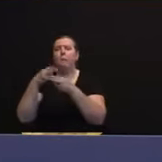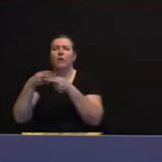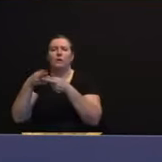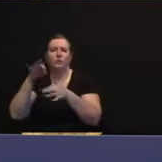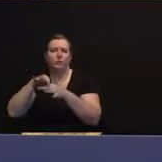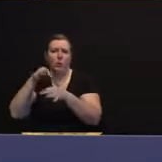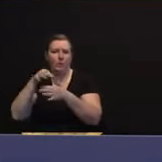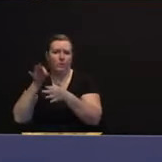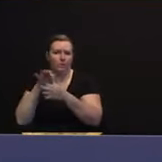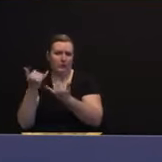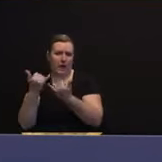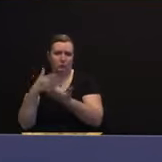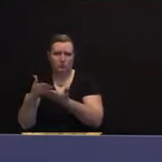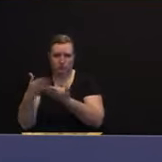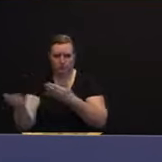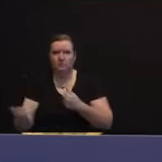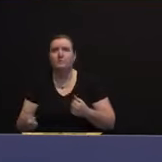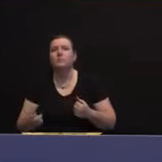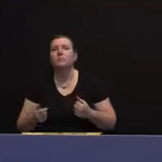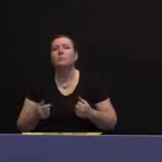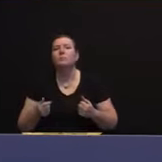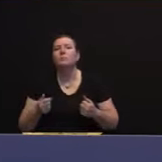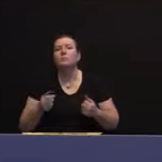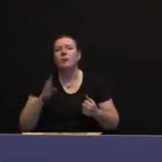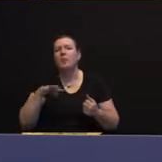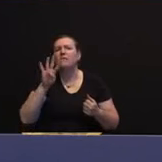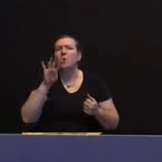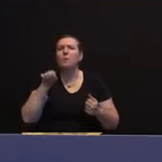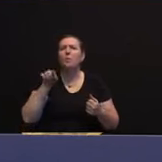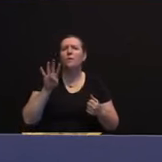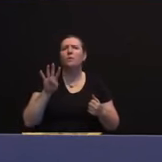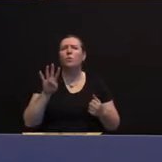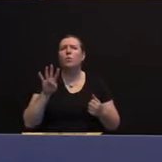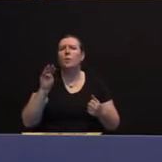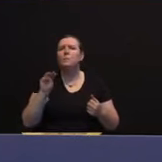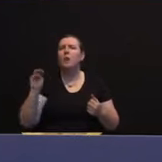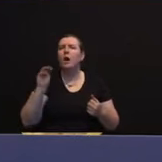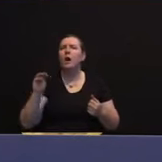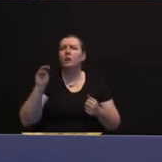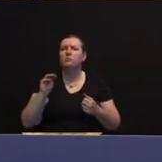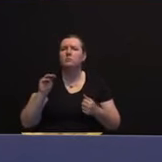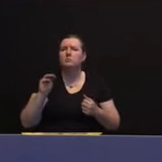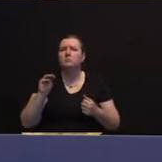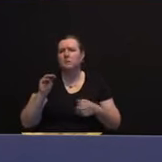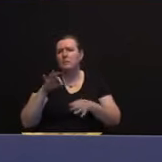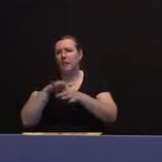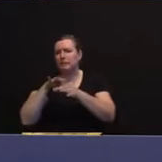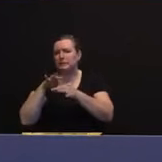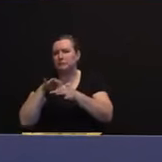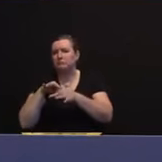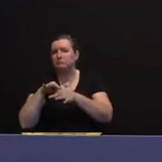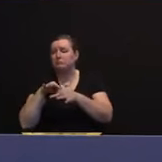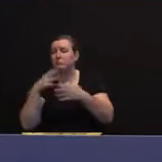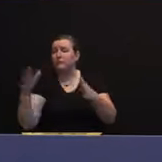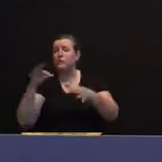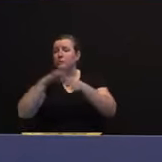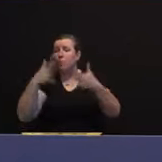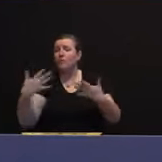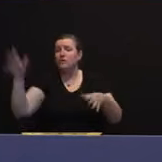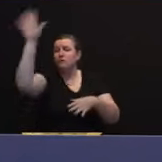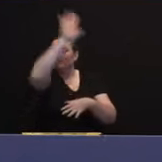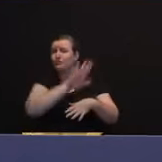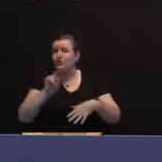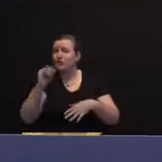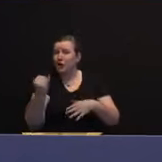probably an update since I gave you on Monday. I can't give you an exact number, but Mahan can follow up and give it to you, but it was over 4.4 million.